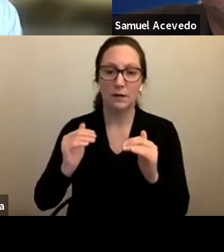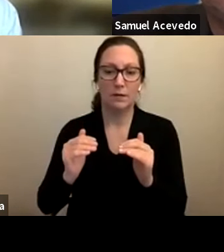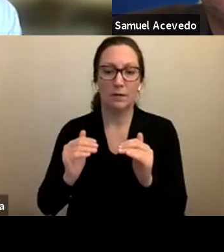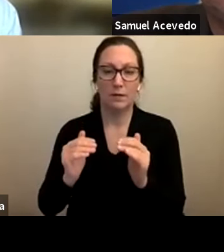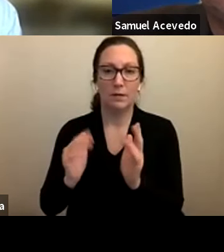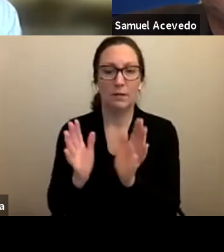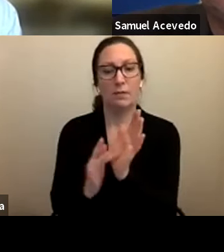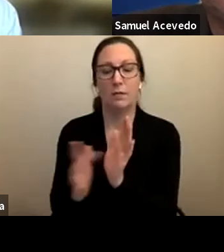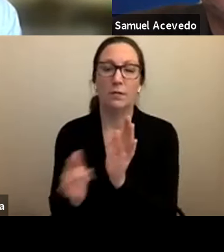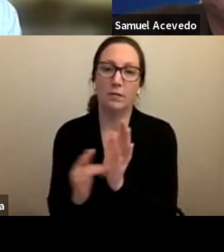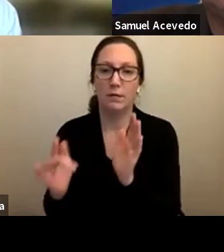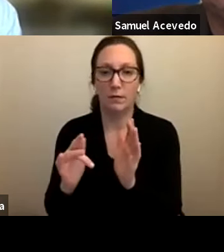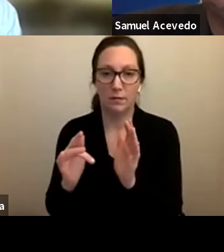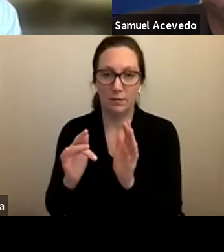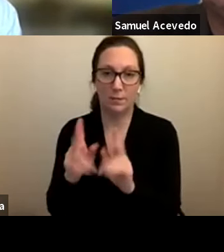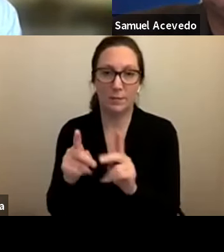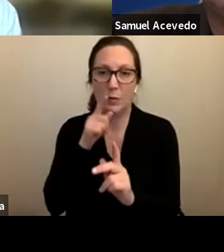gaming of the process?